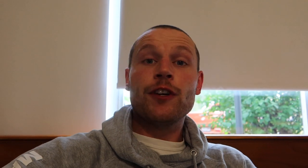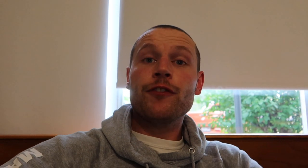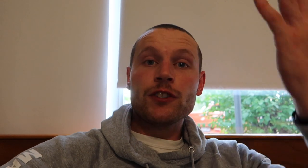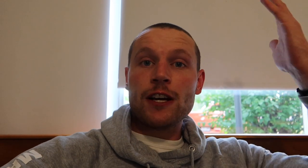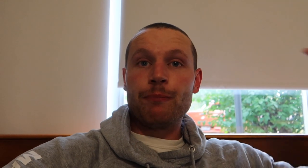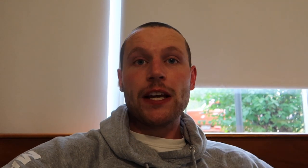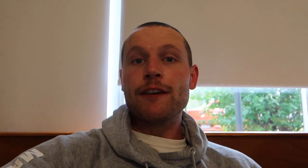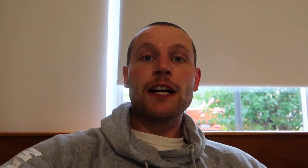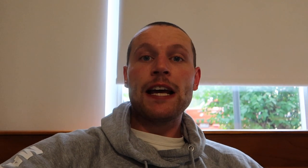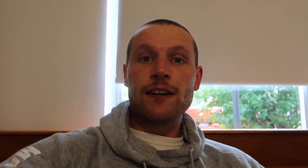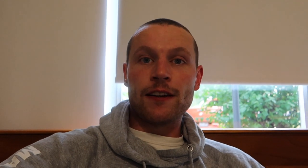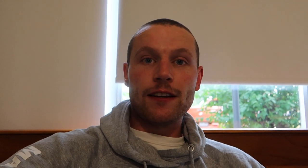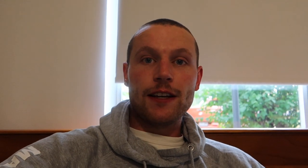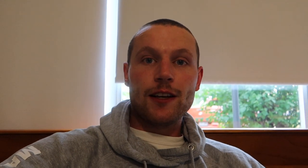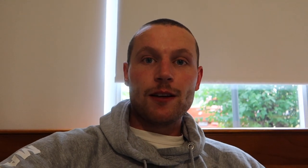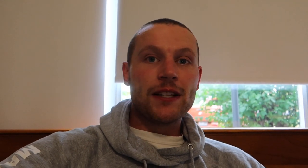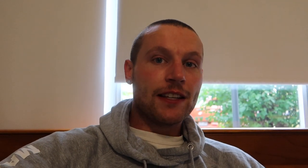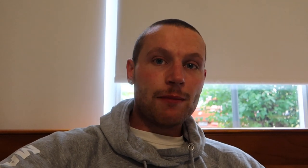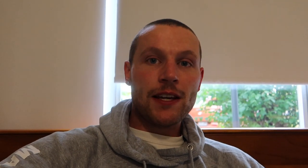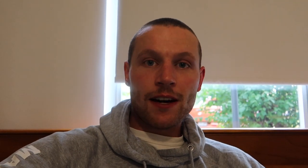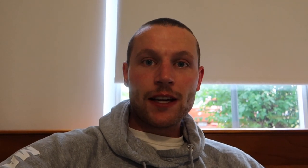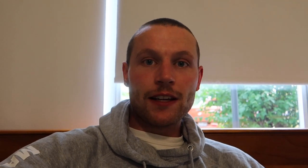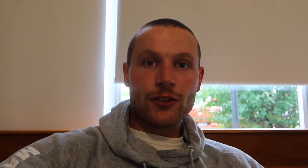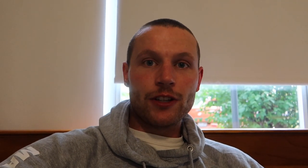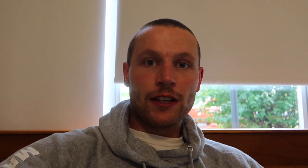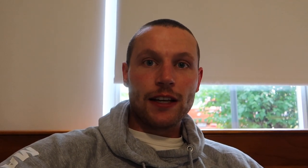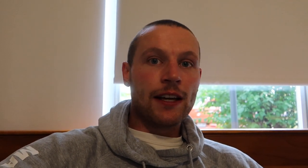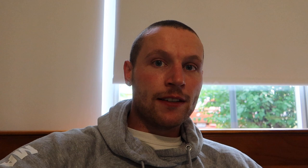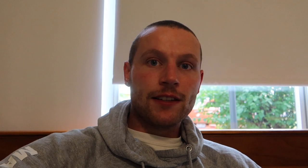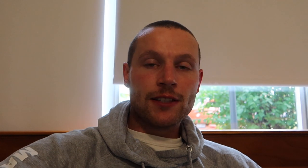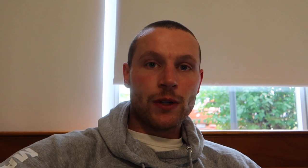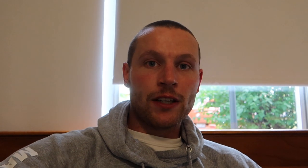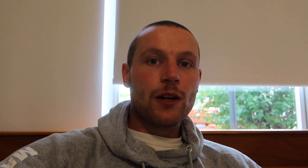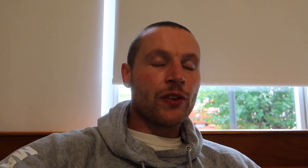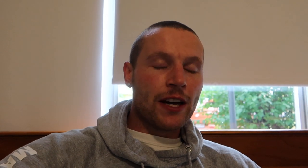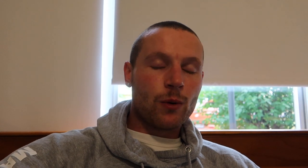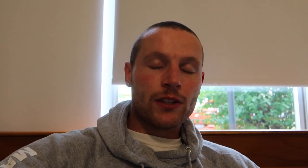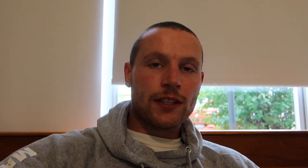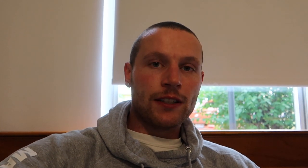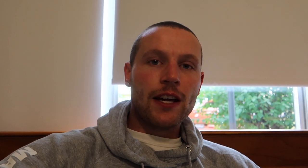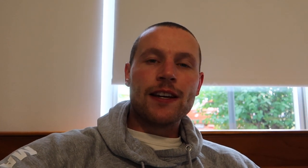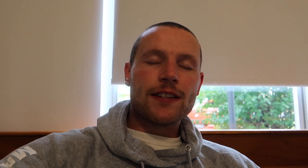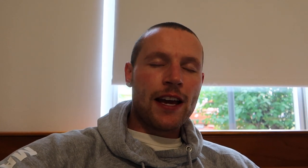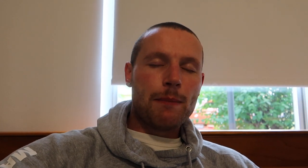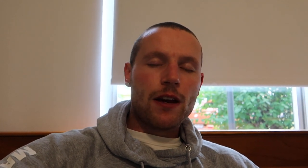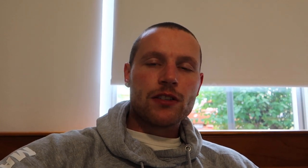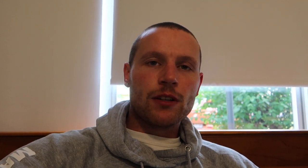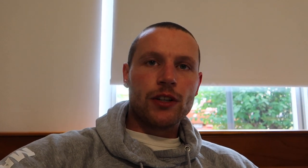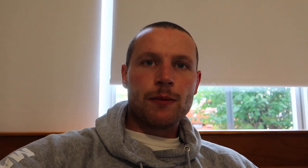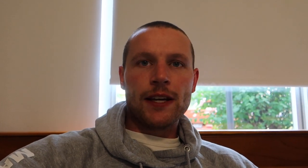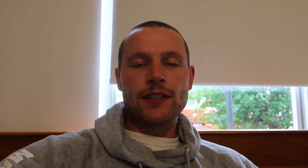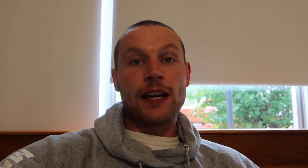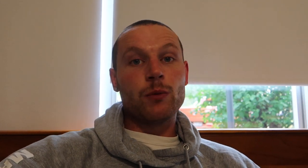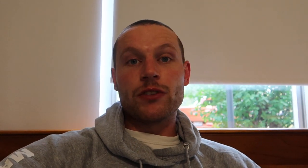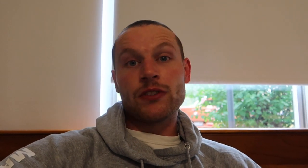mask for the very first time, and I fucking hated it. But to get me out of that country and into this one without quarantine is